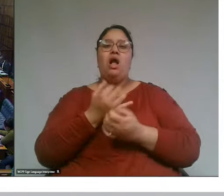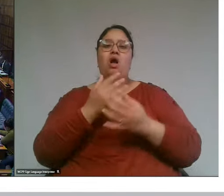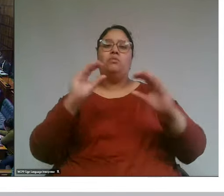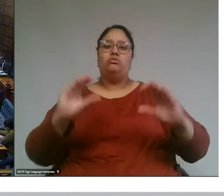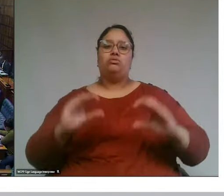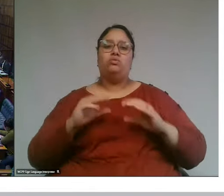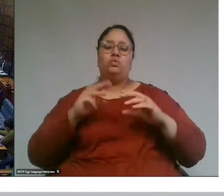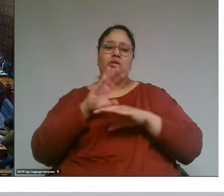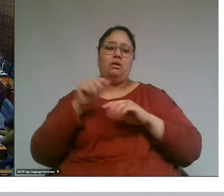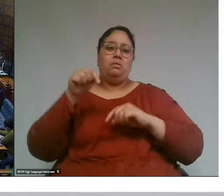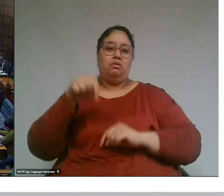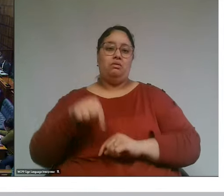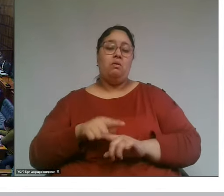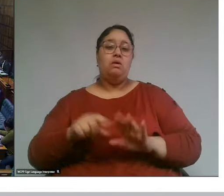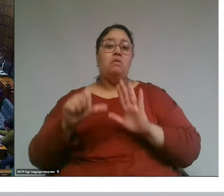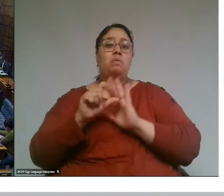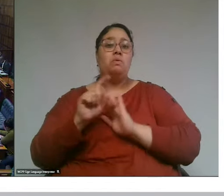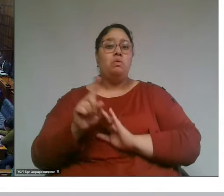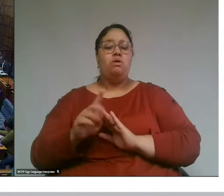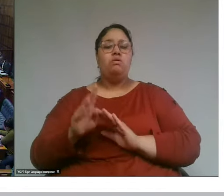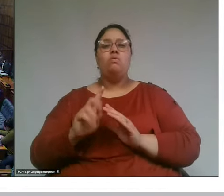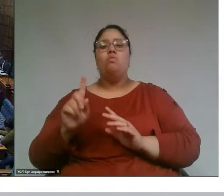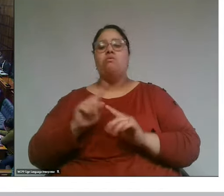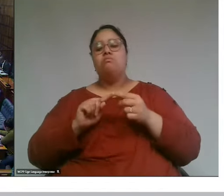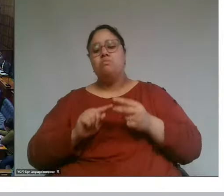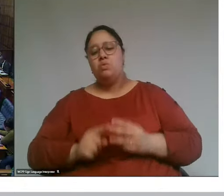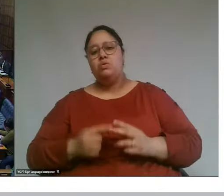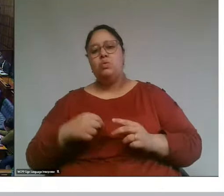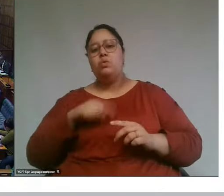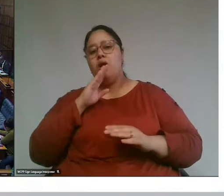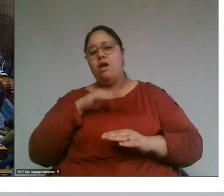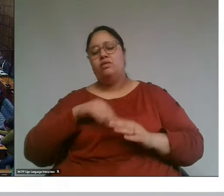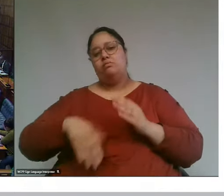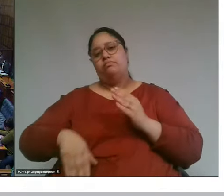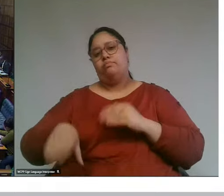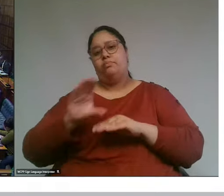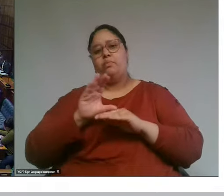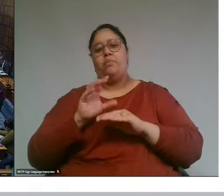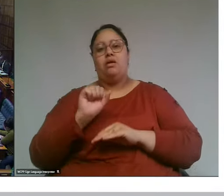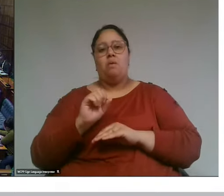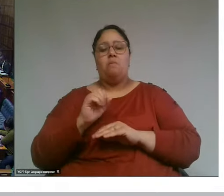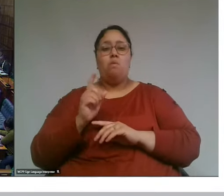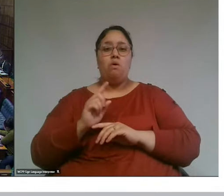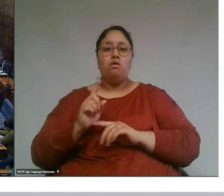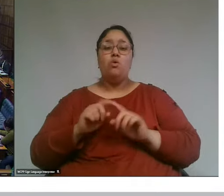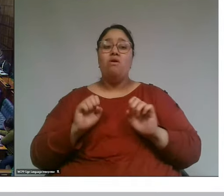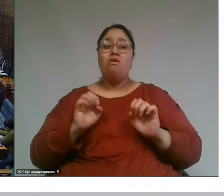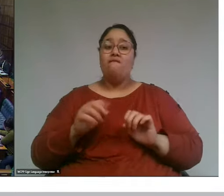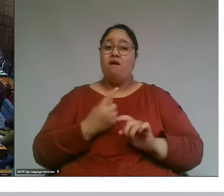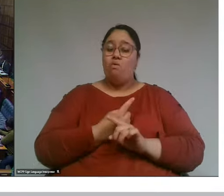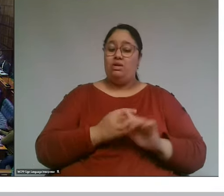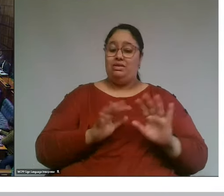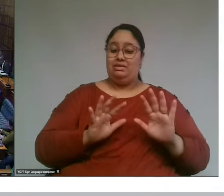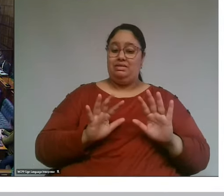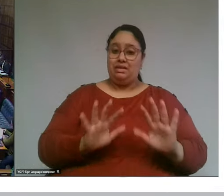Western C but more importantly what are the pinch points in us not increasing that number so if only 10